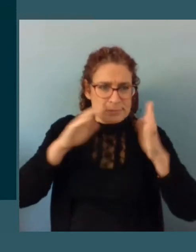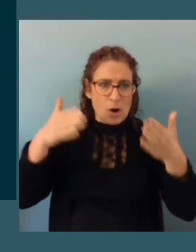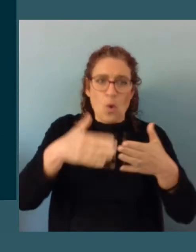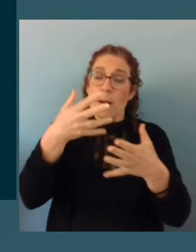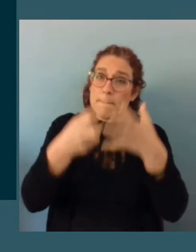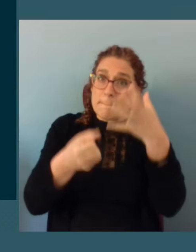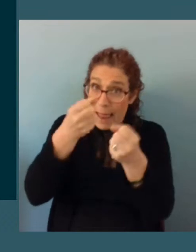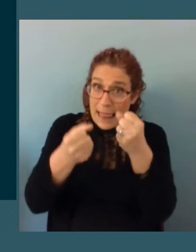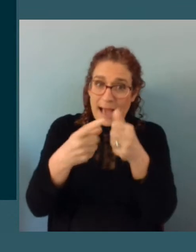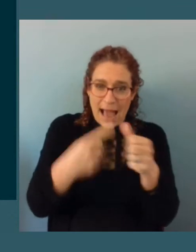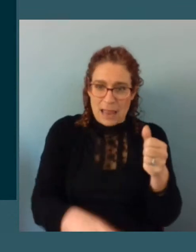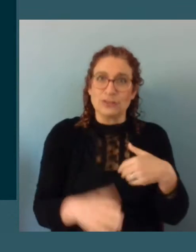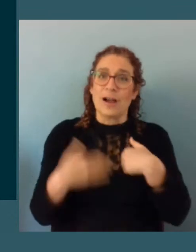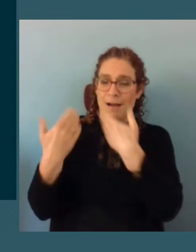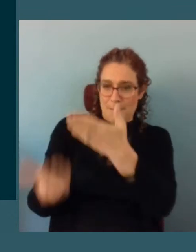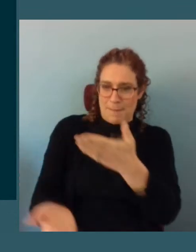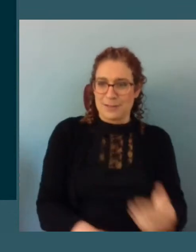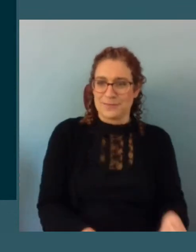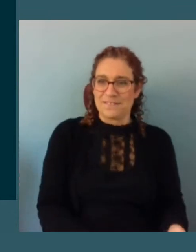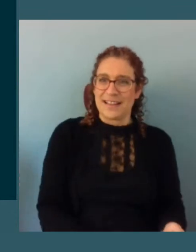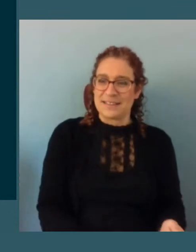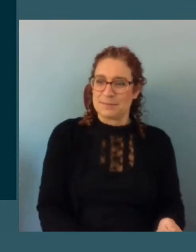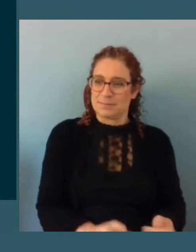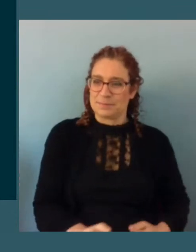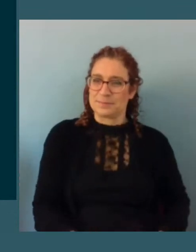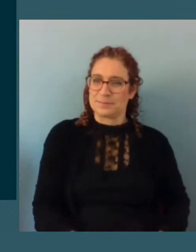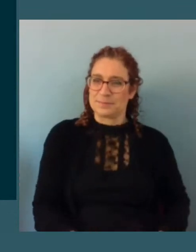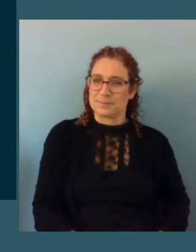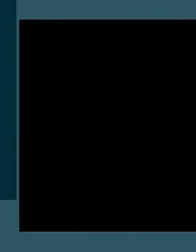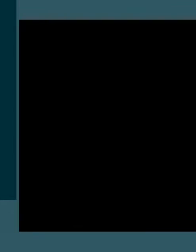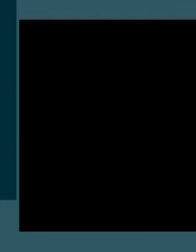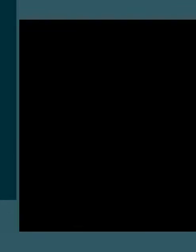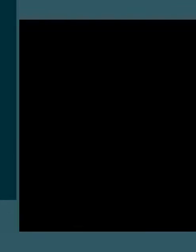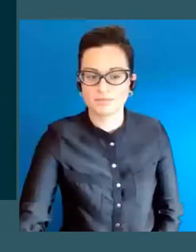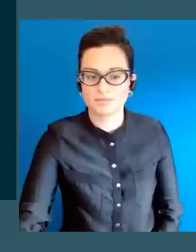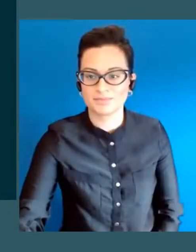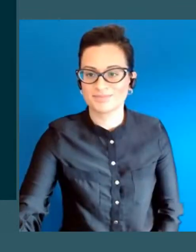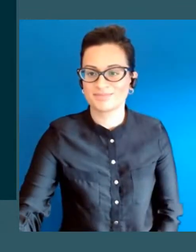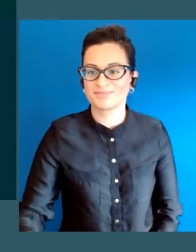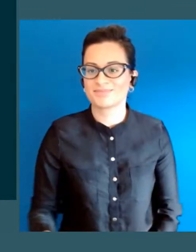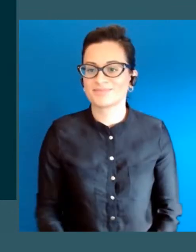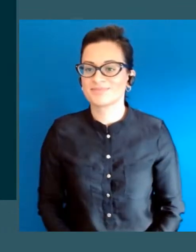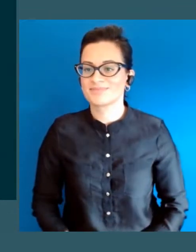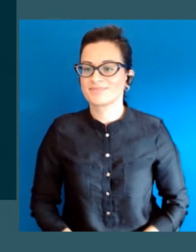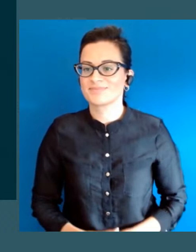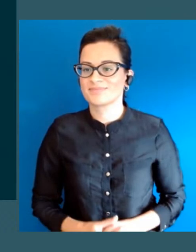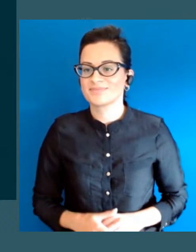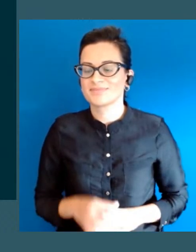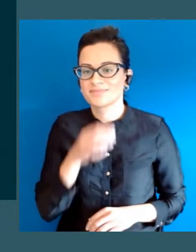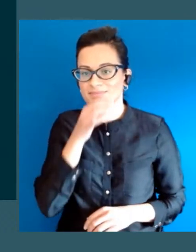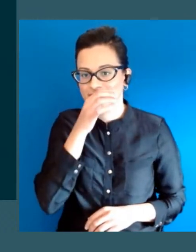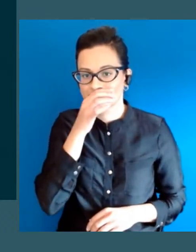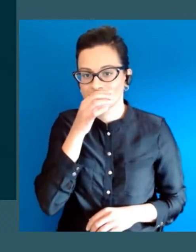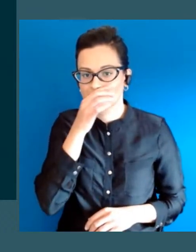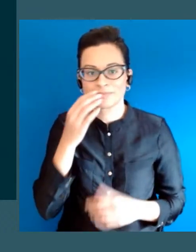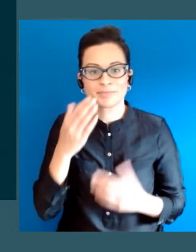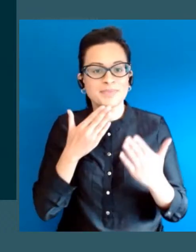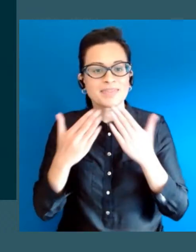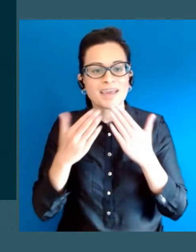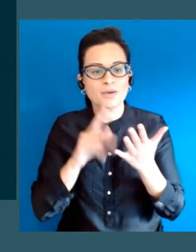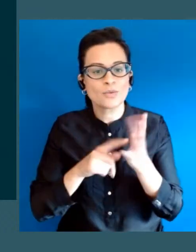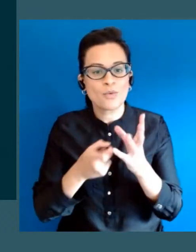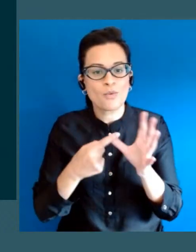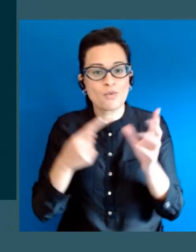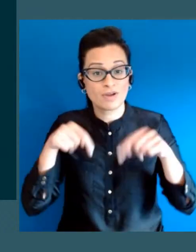So I'm going to hand over to Lydia to continue. Thanks, Laura, for the introduction. Yep, I'm here to talk